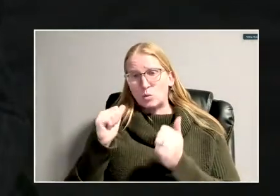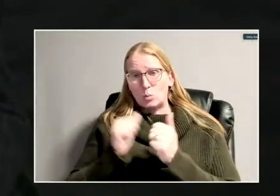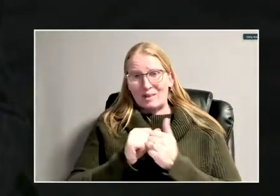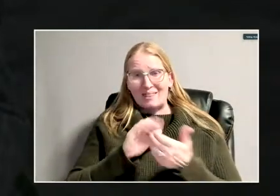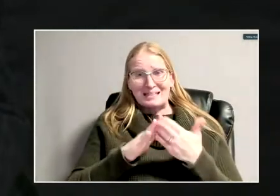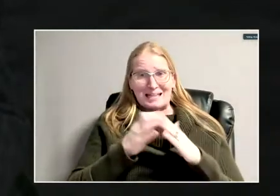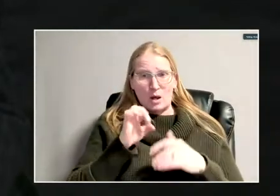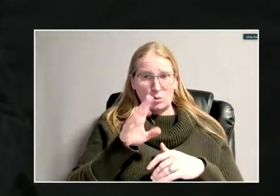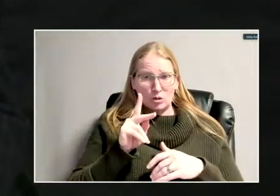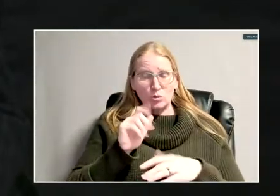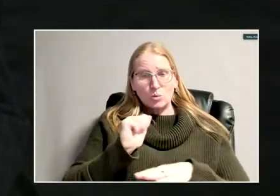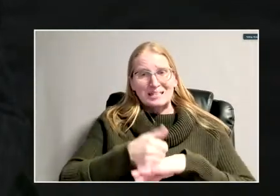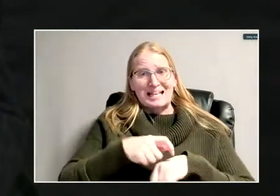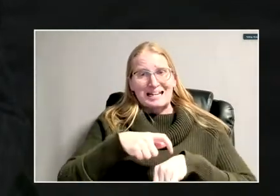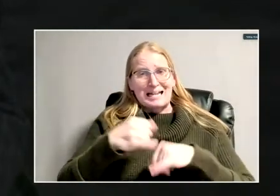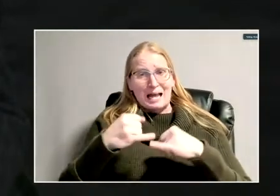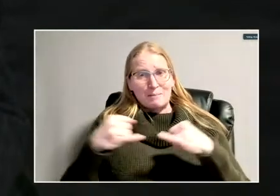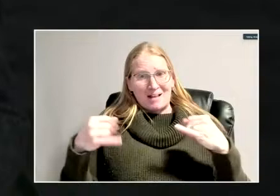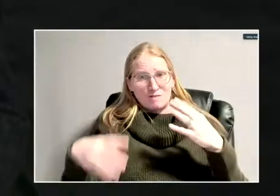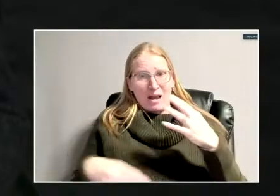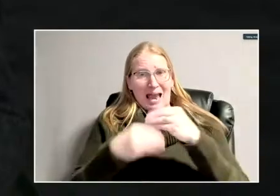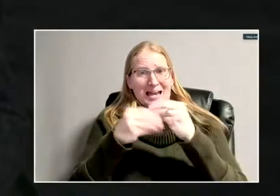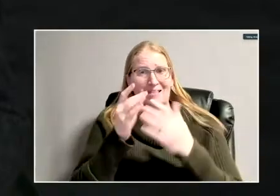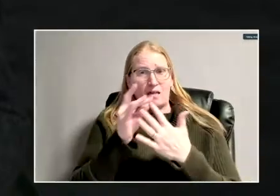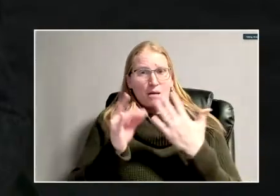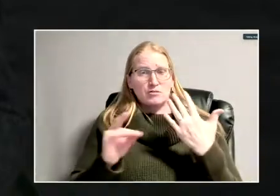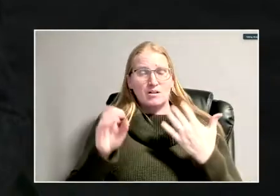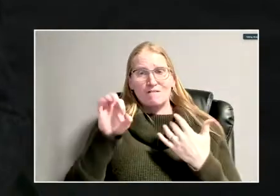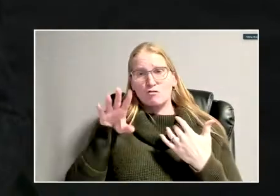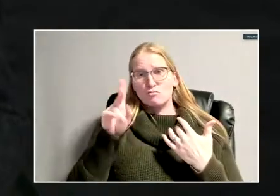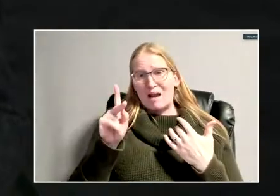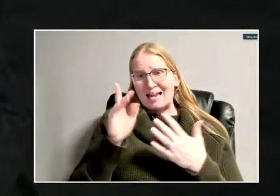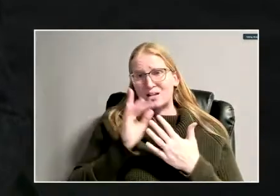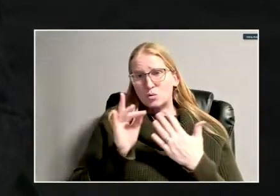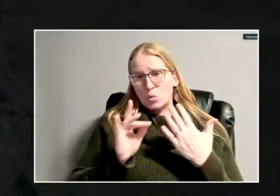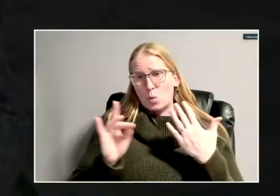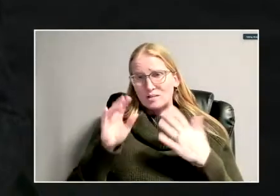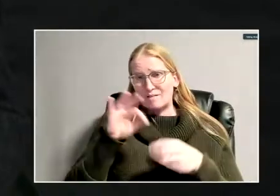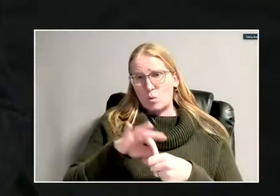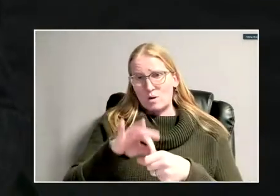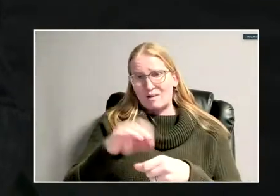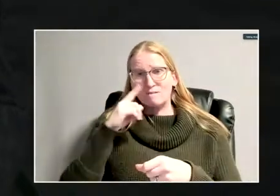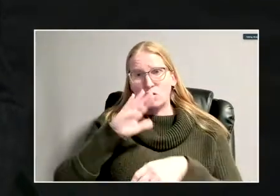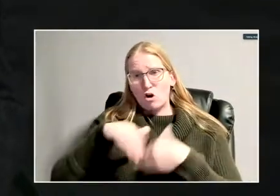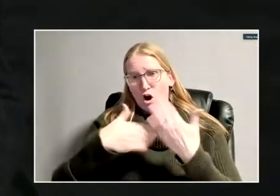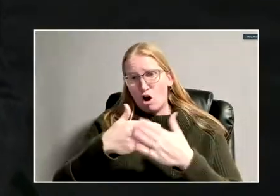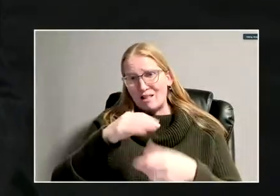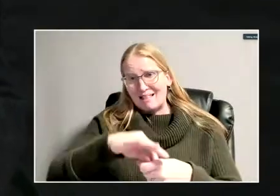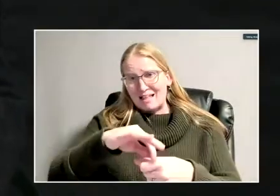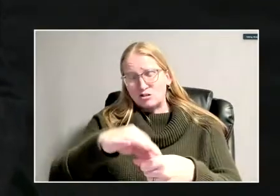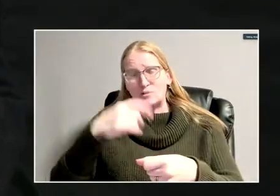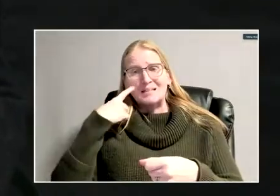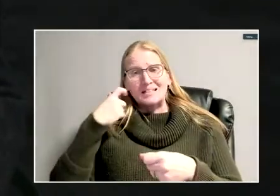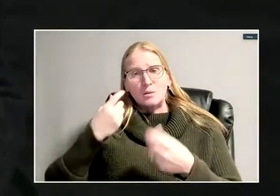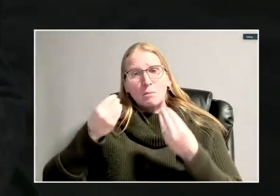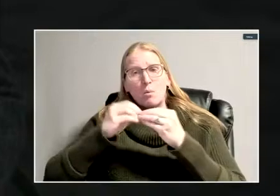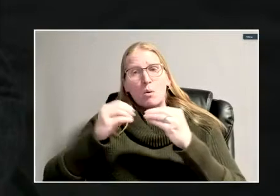adding the option of rank Choice voting to all elections with the escalating dysfunction in our